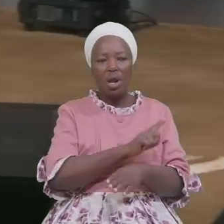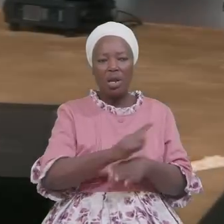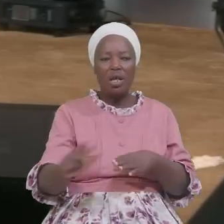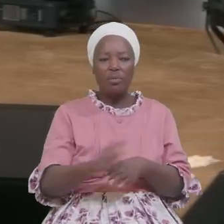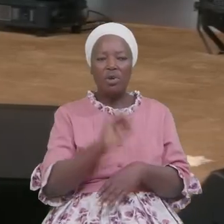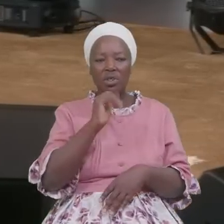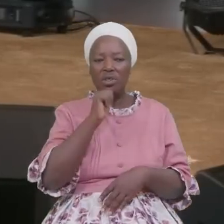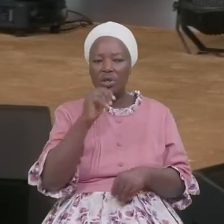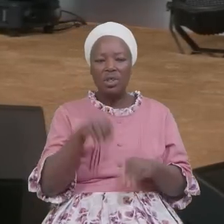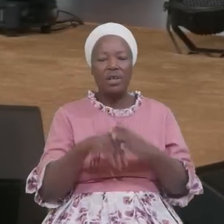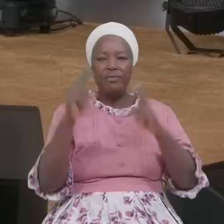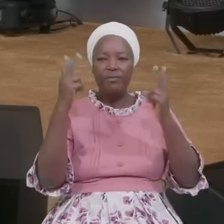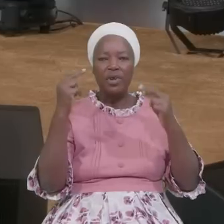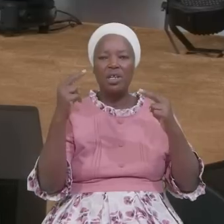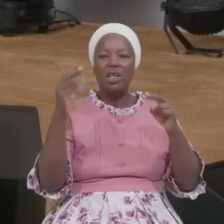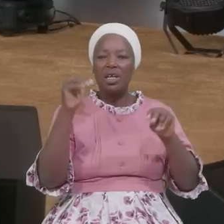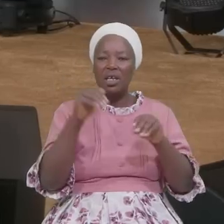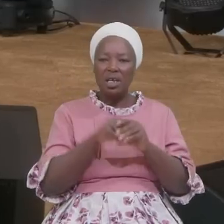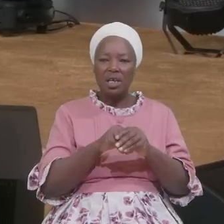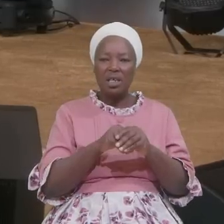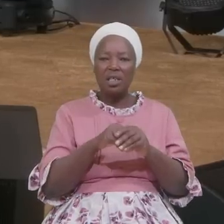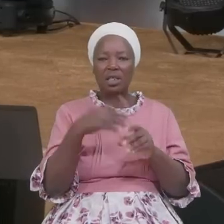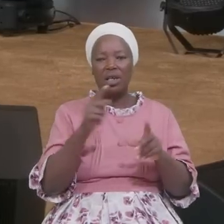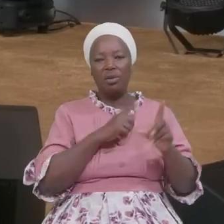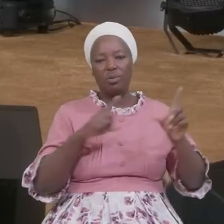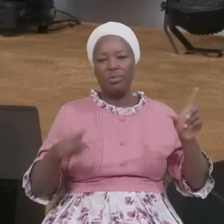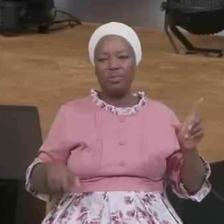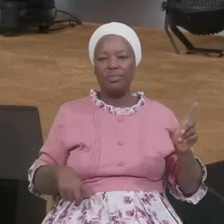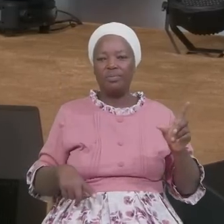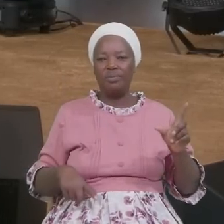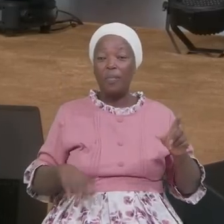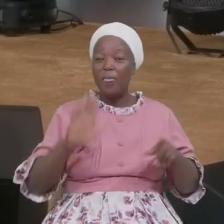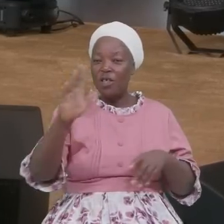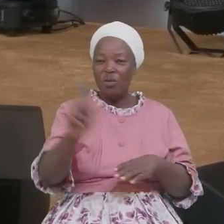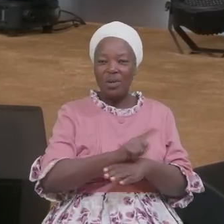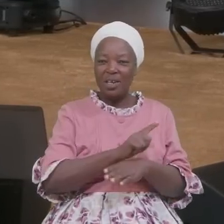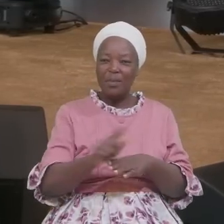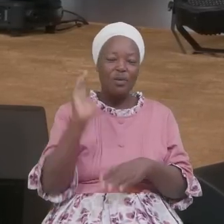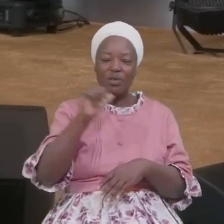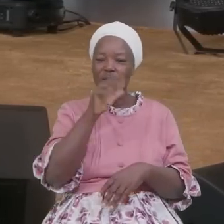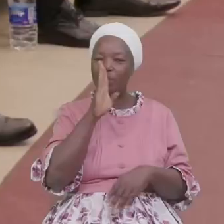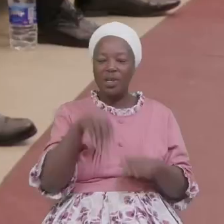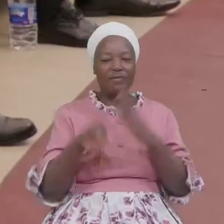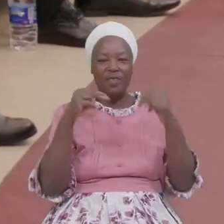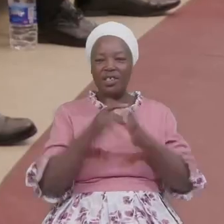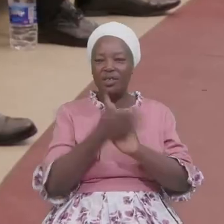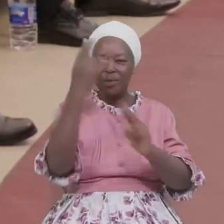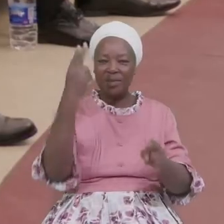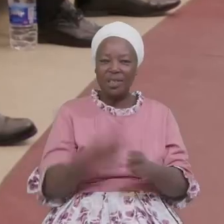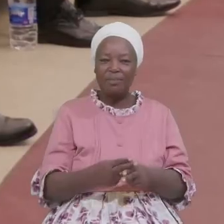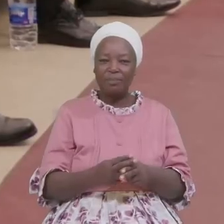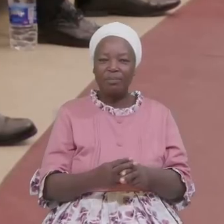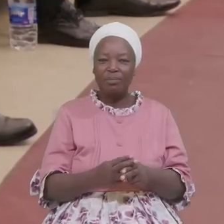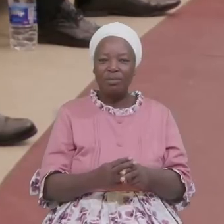is not in vain in the Lord. Your labor will not be in vain.